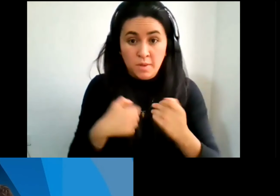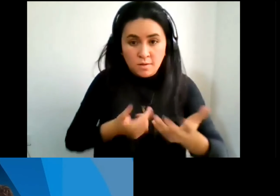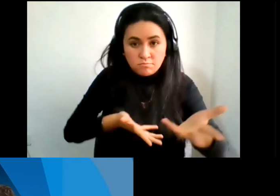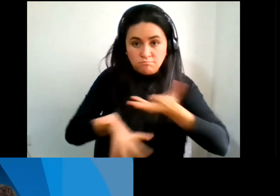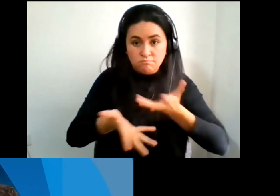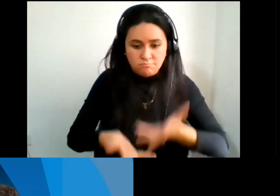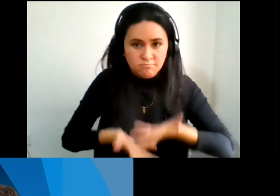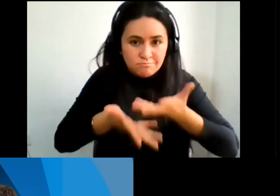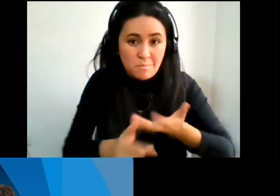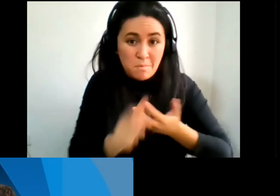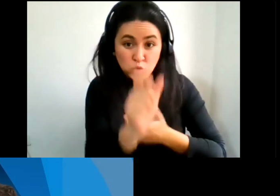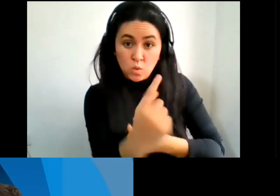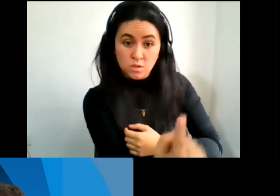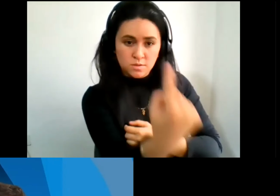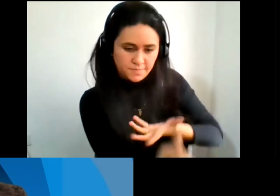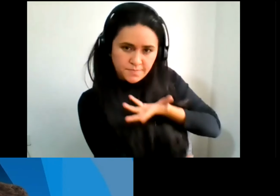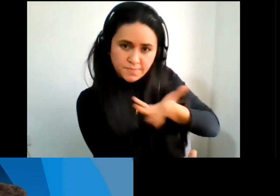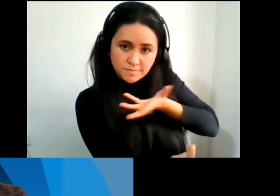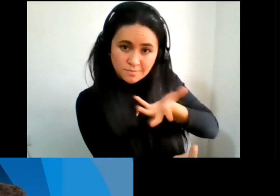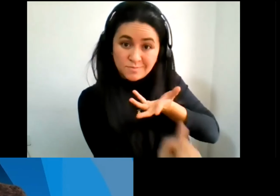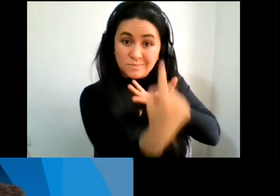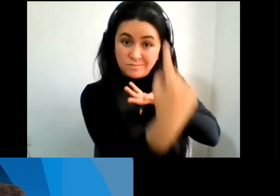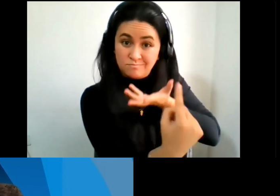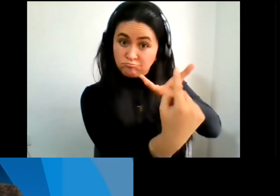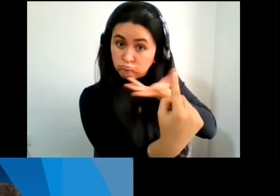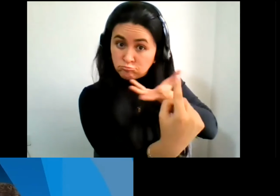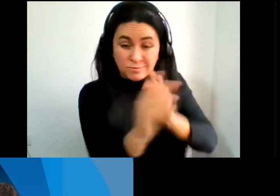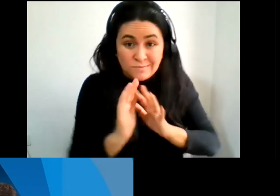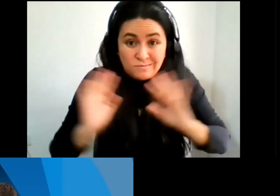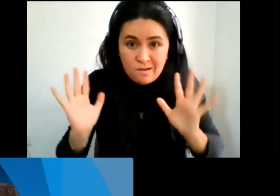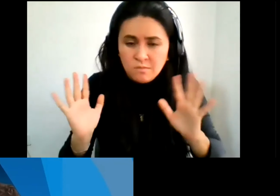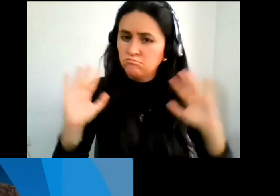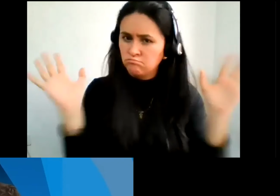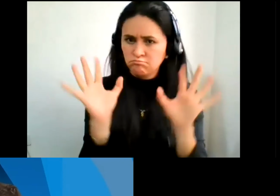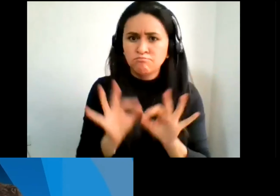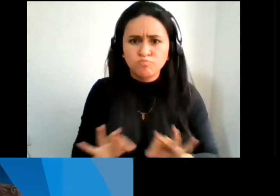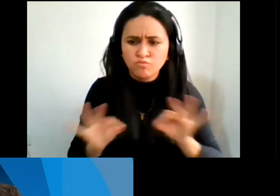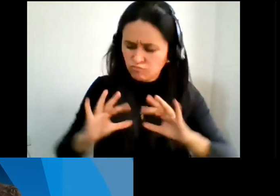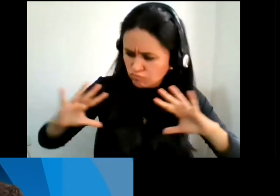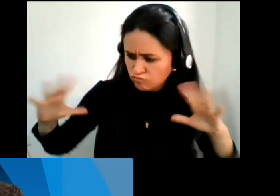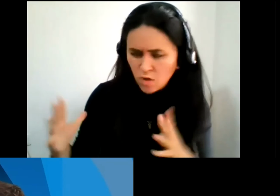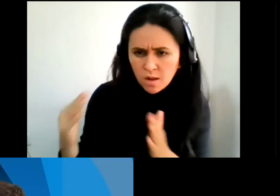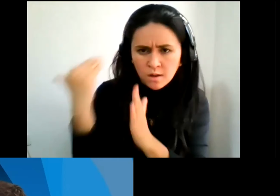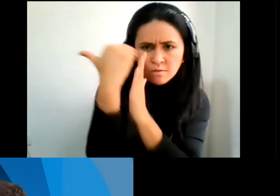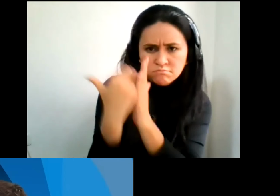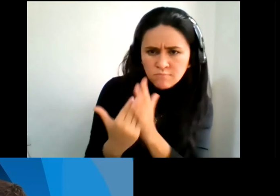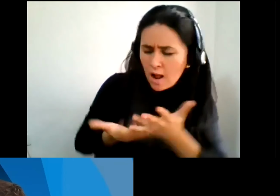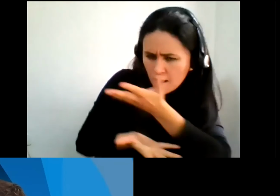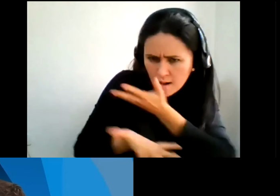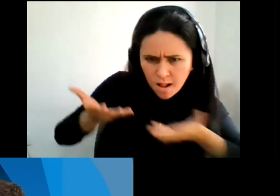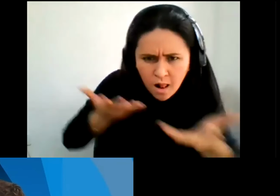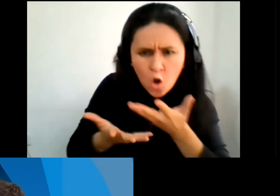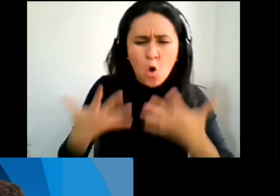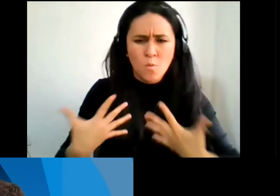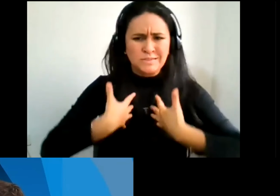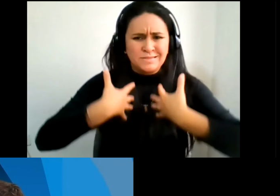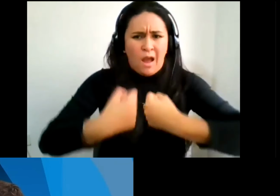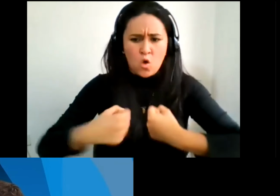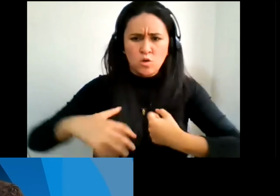beyond the performance of individual services. That's why it is so relevant in the essential public health